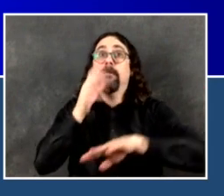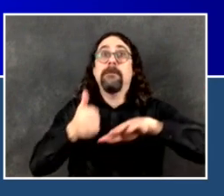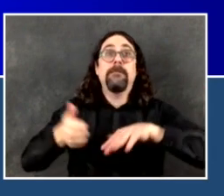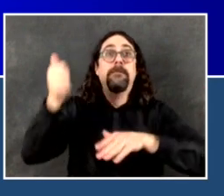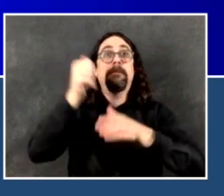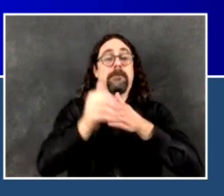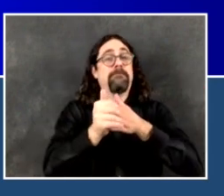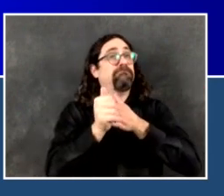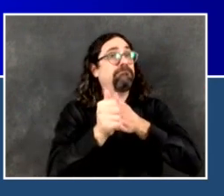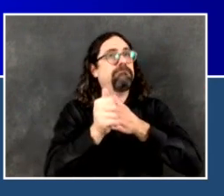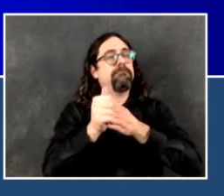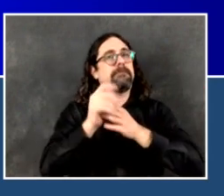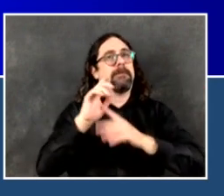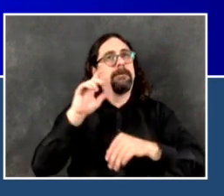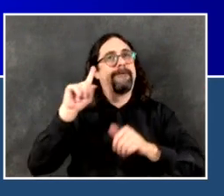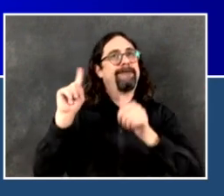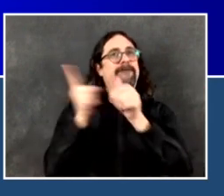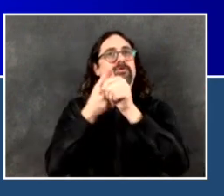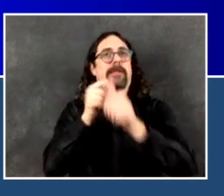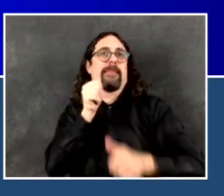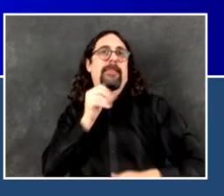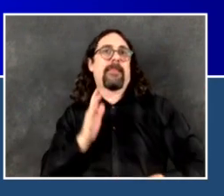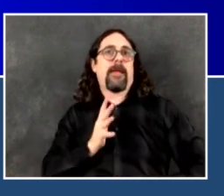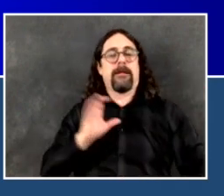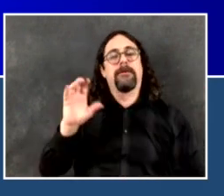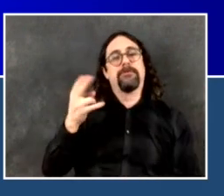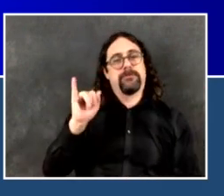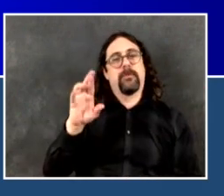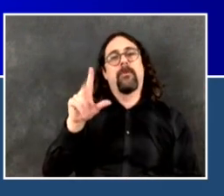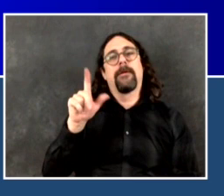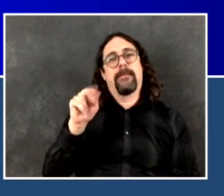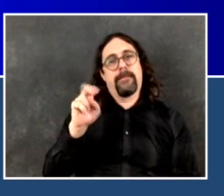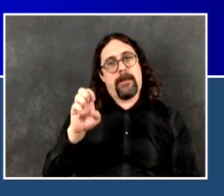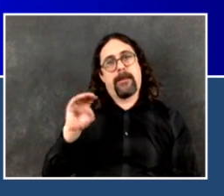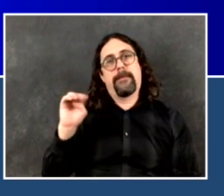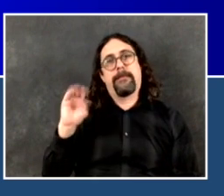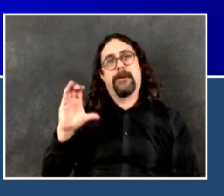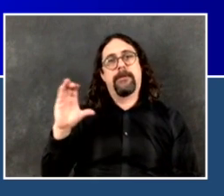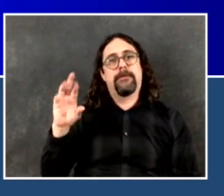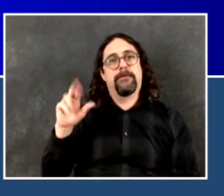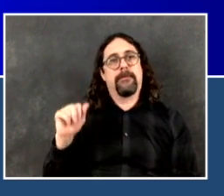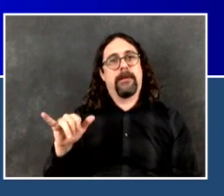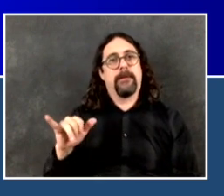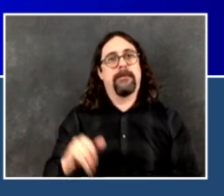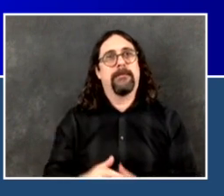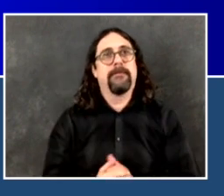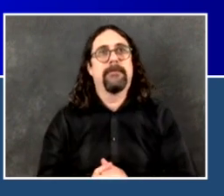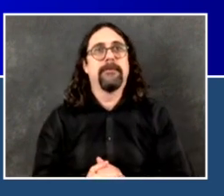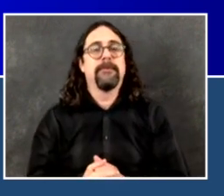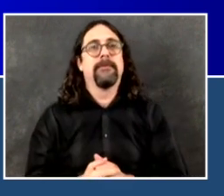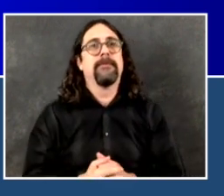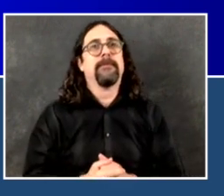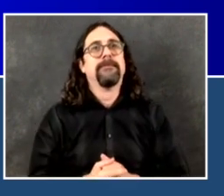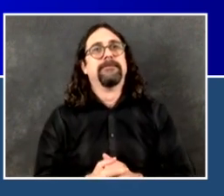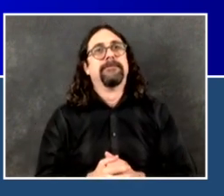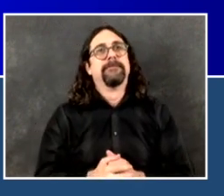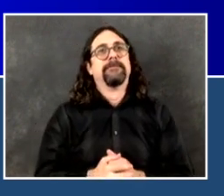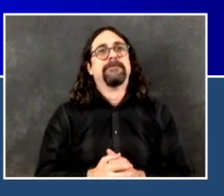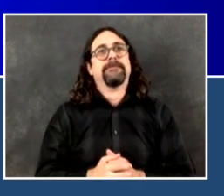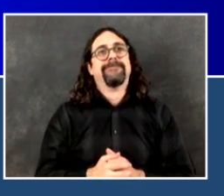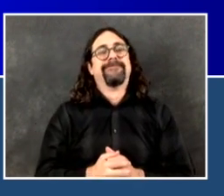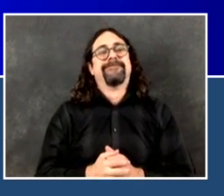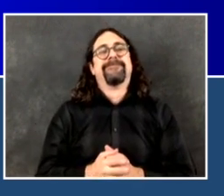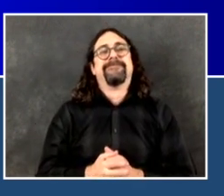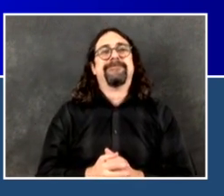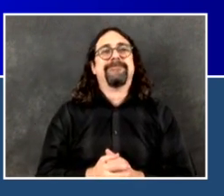the last few days to address the immediate disparities, but also to make sure that we address these